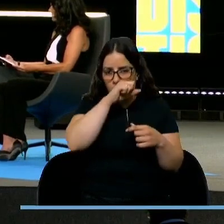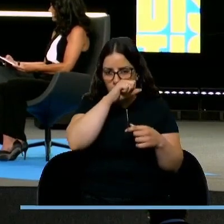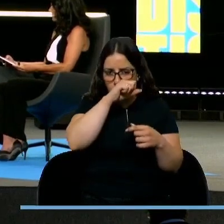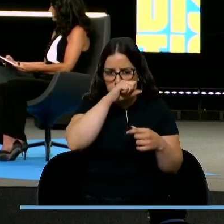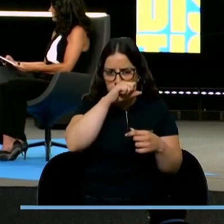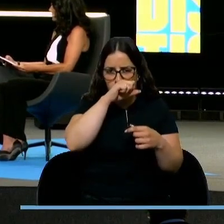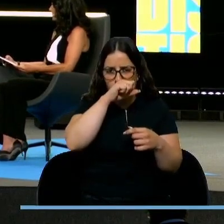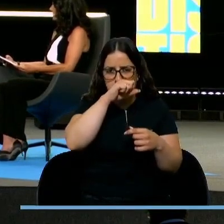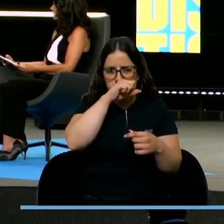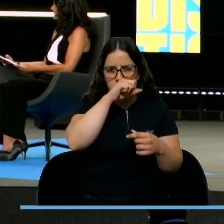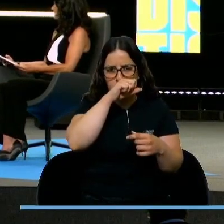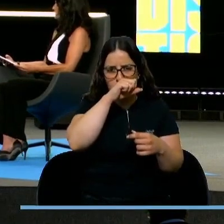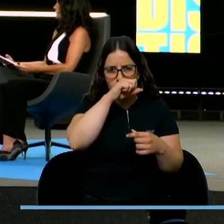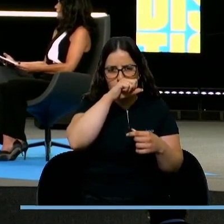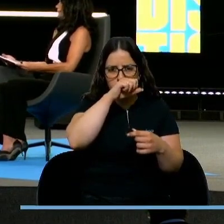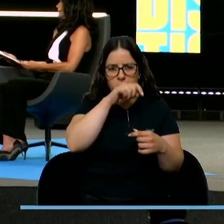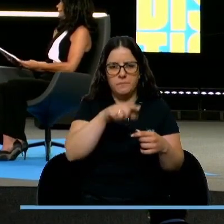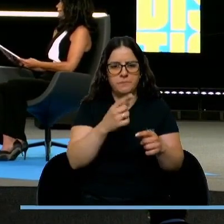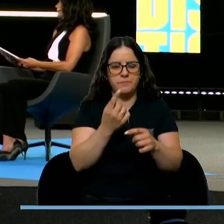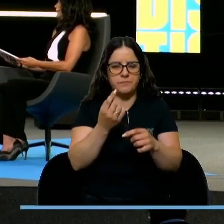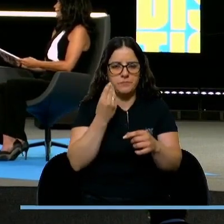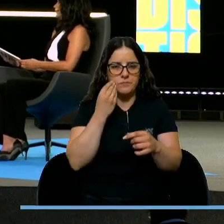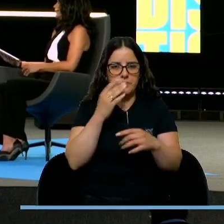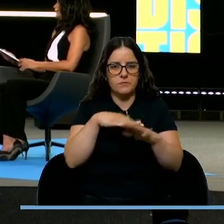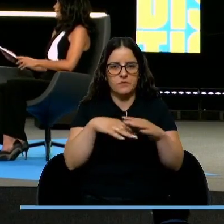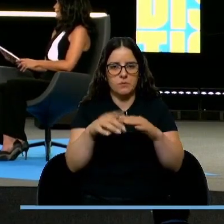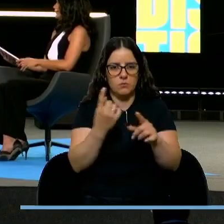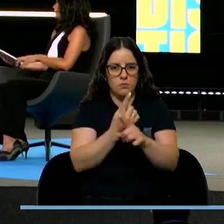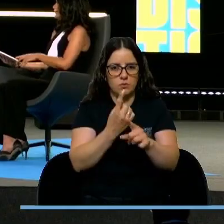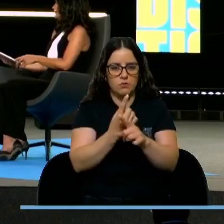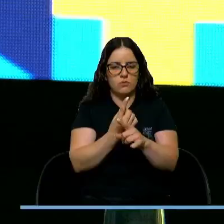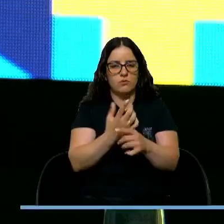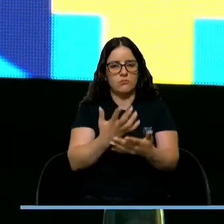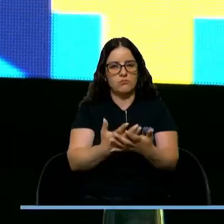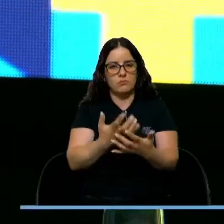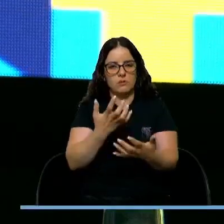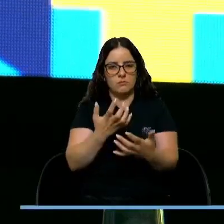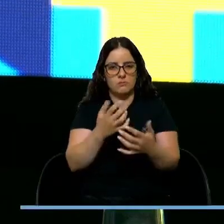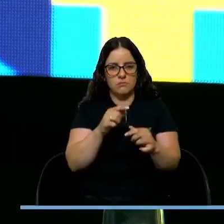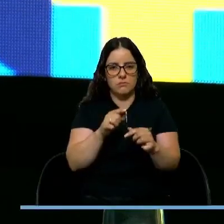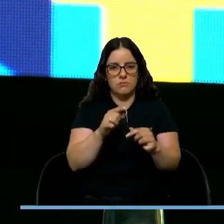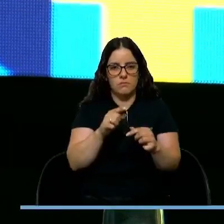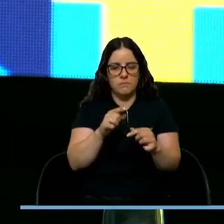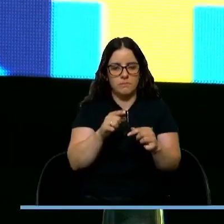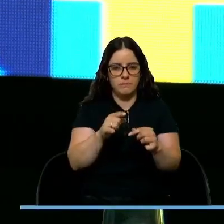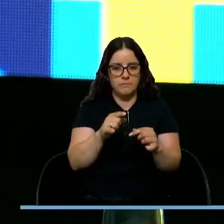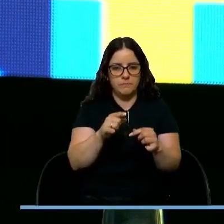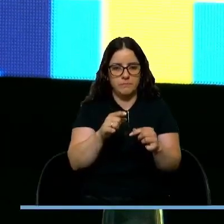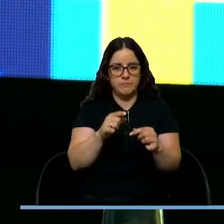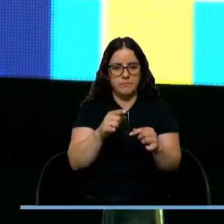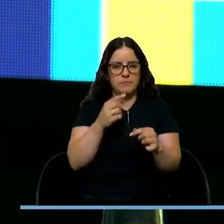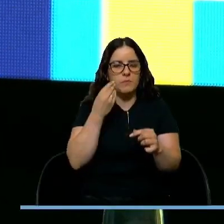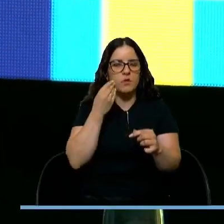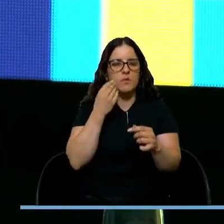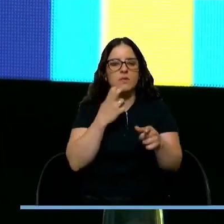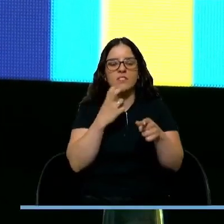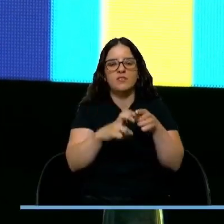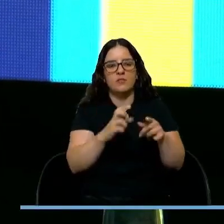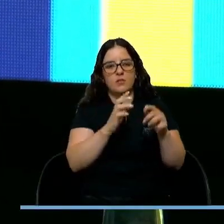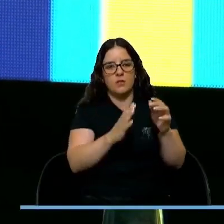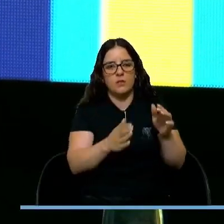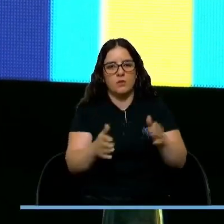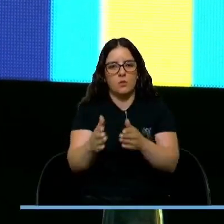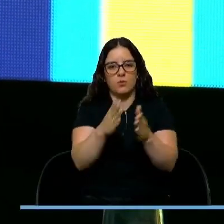to make our products significantly more efficient. This is what we call how to break the energy curve, which means, you know,